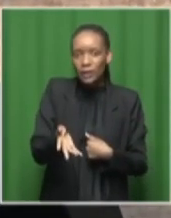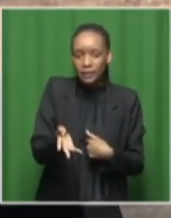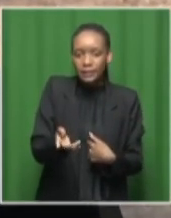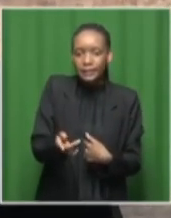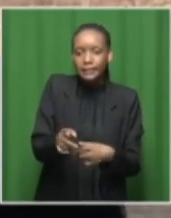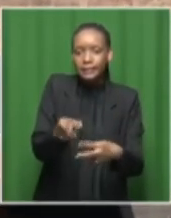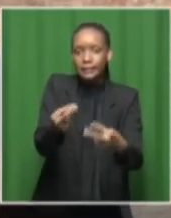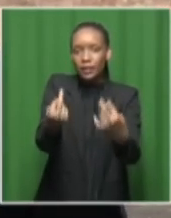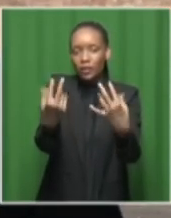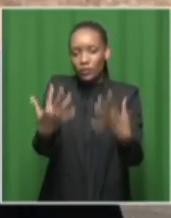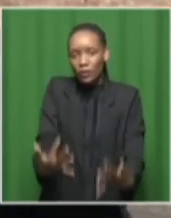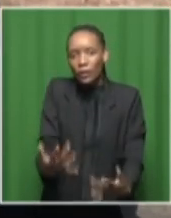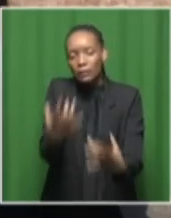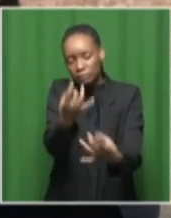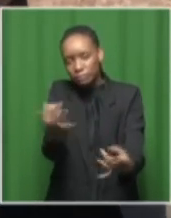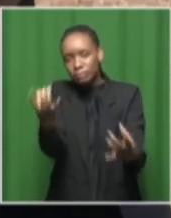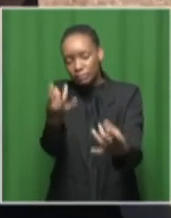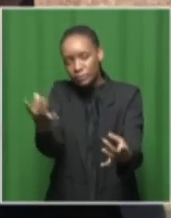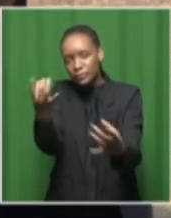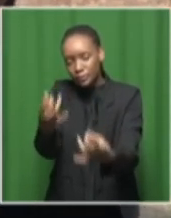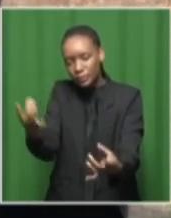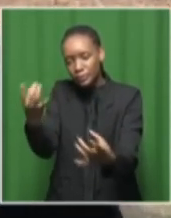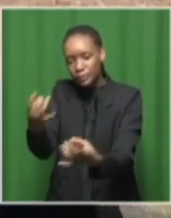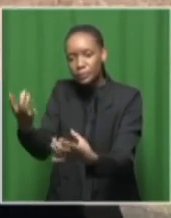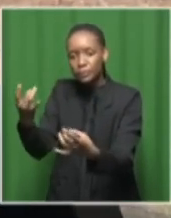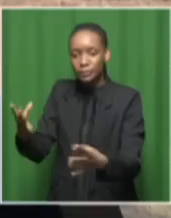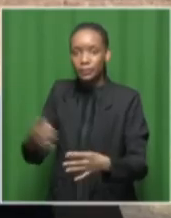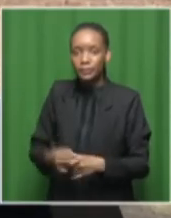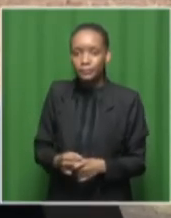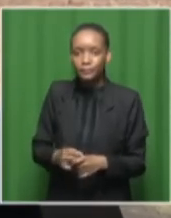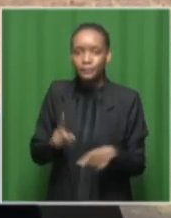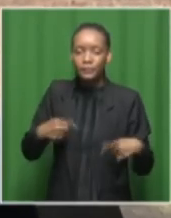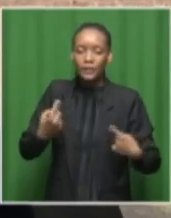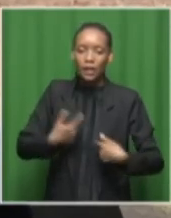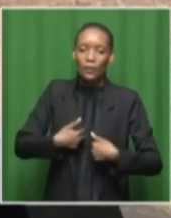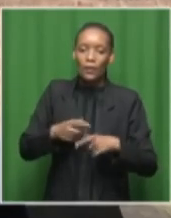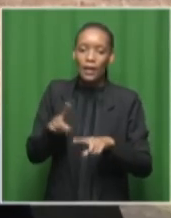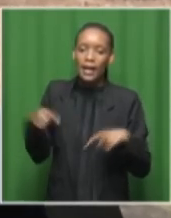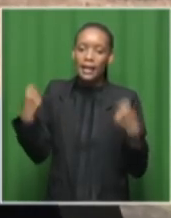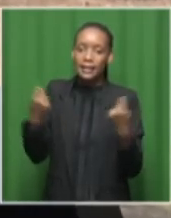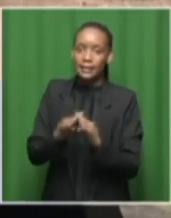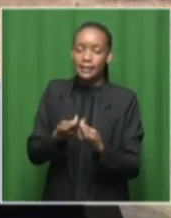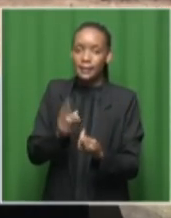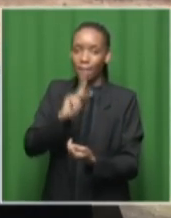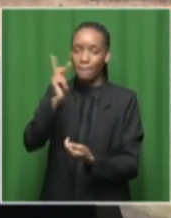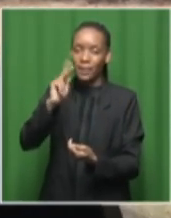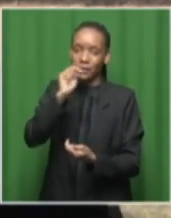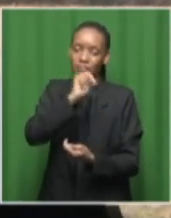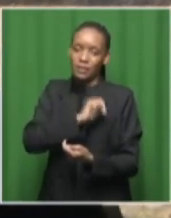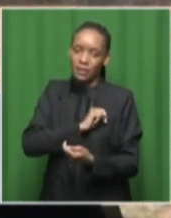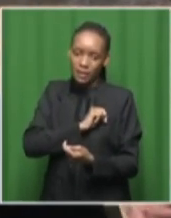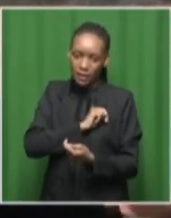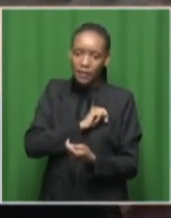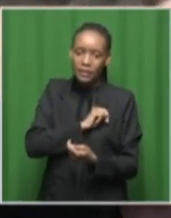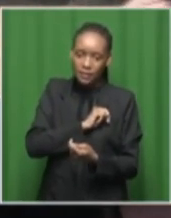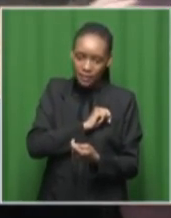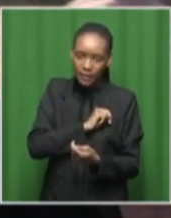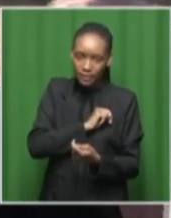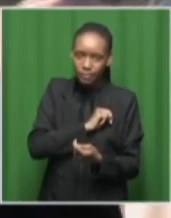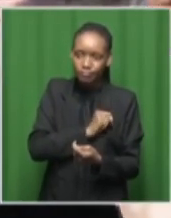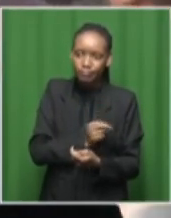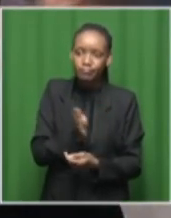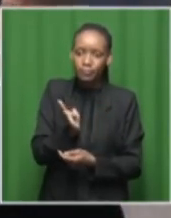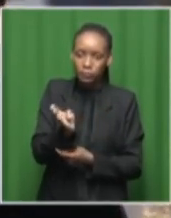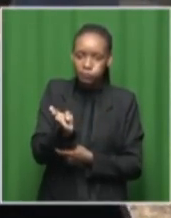our viewers. We have our teams, of course, in KwaZulu-Natal covered with our team also at